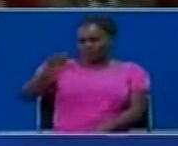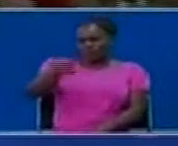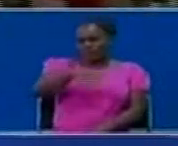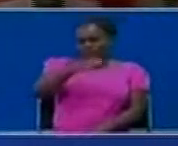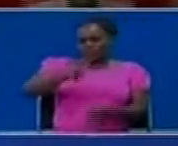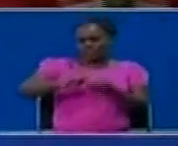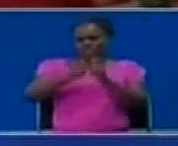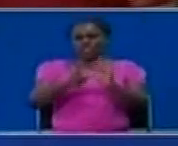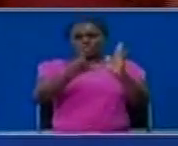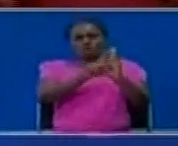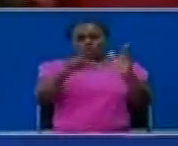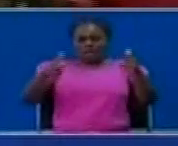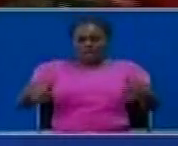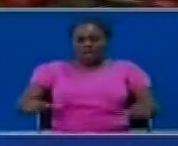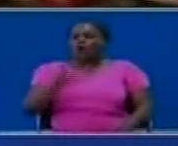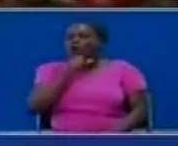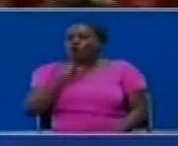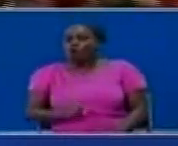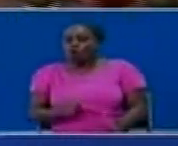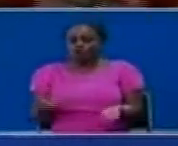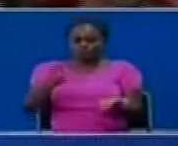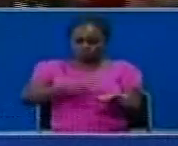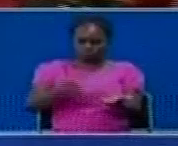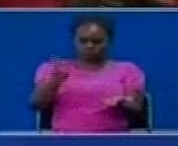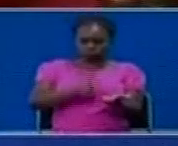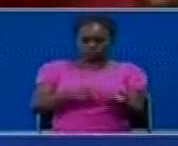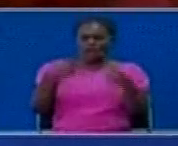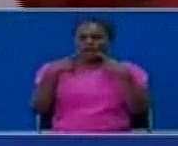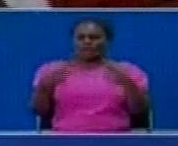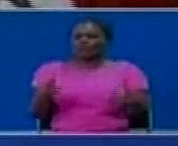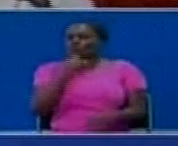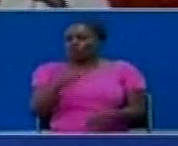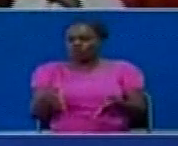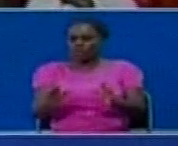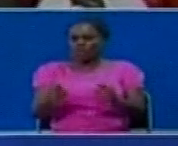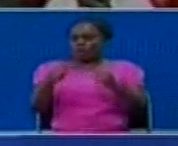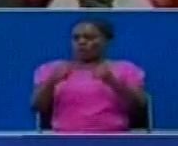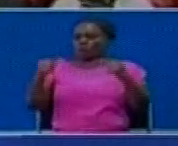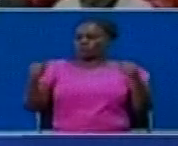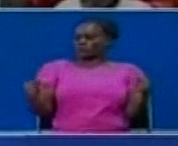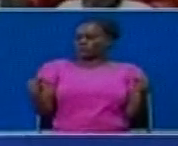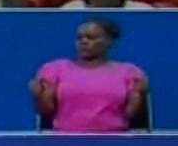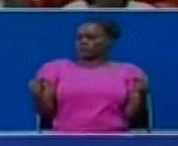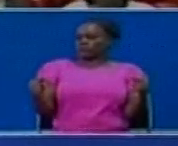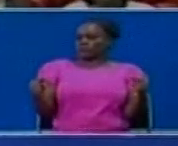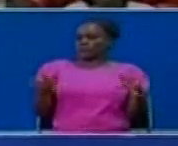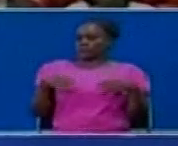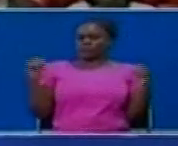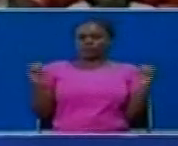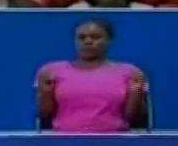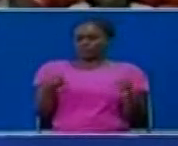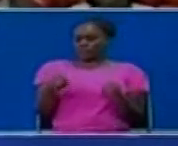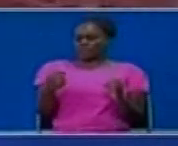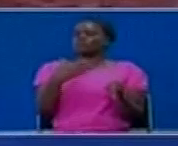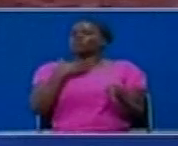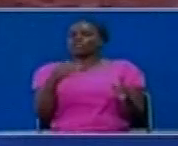to the election laws to allow for manual registration of voters and manual transmission of results. The opposition says the parallel system is a recipe for rigging